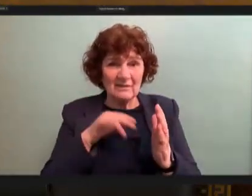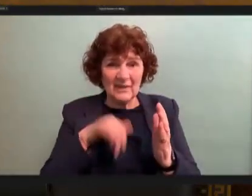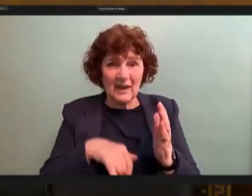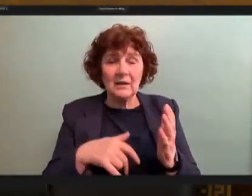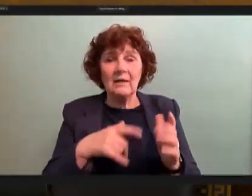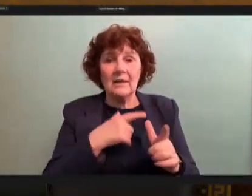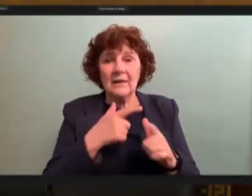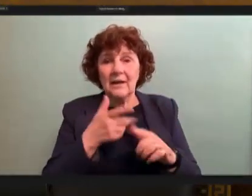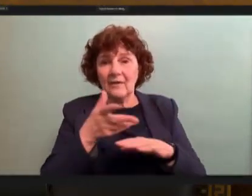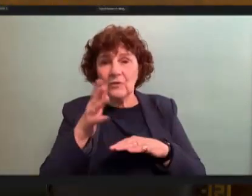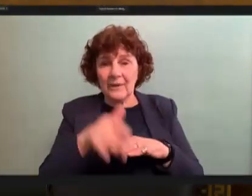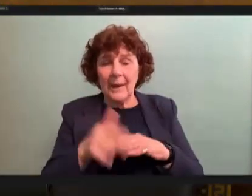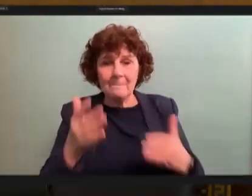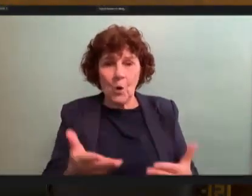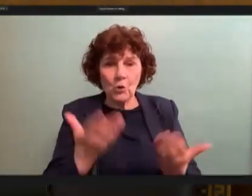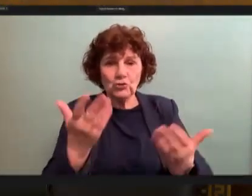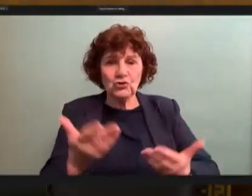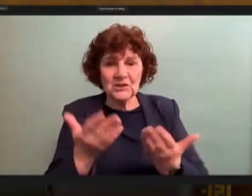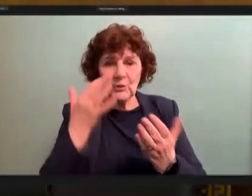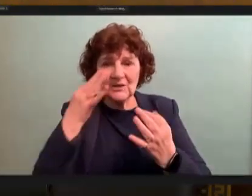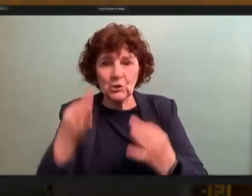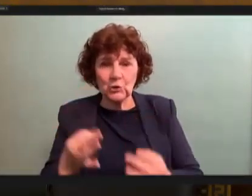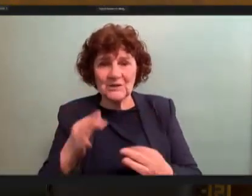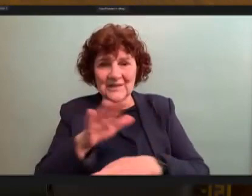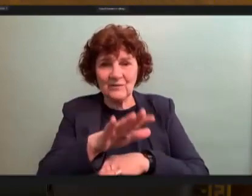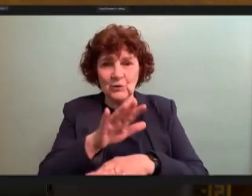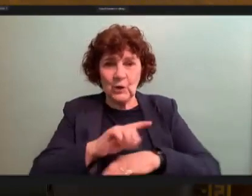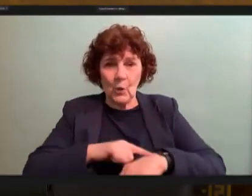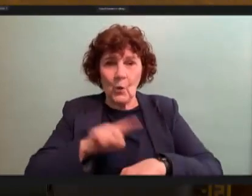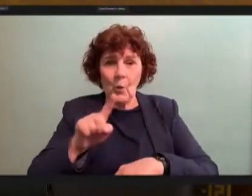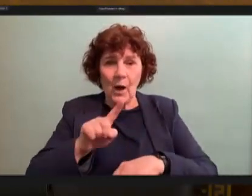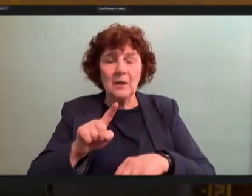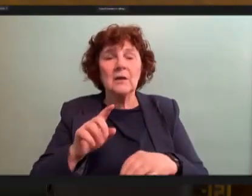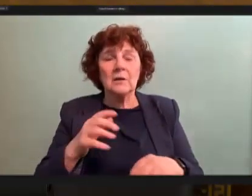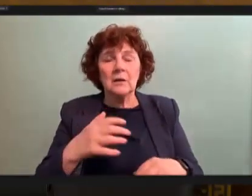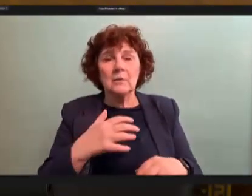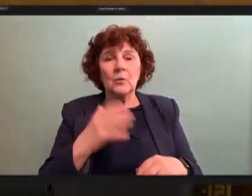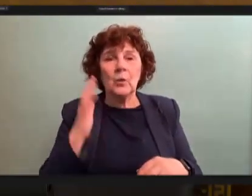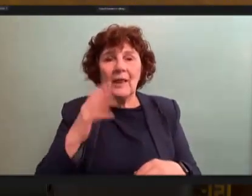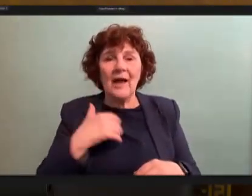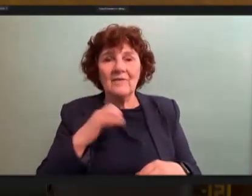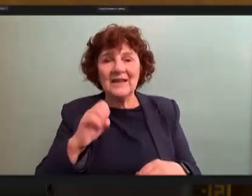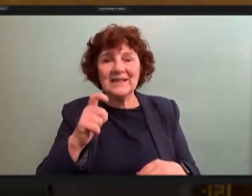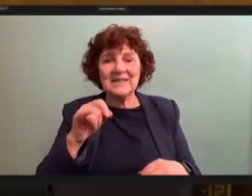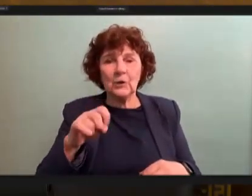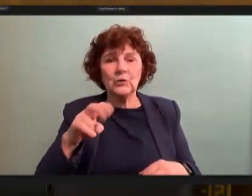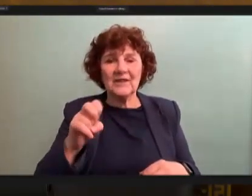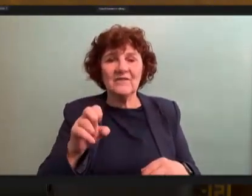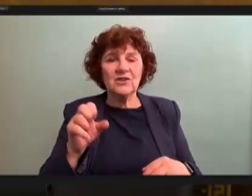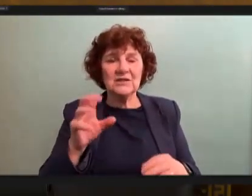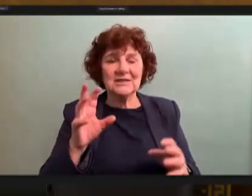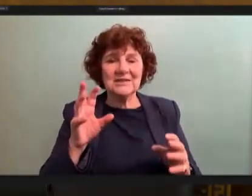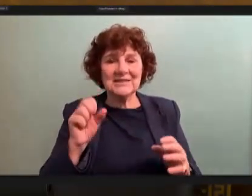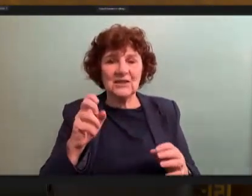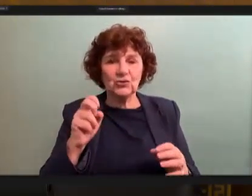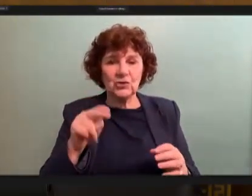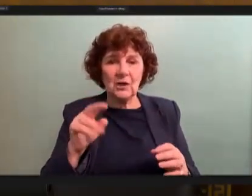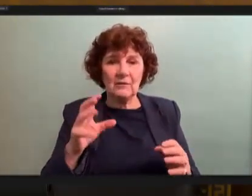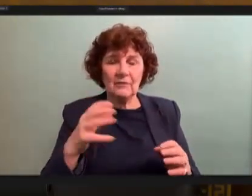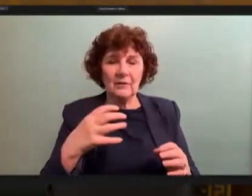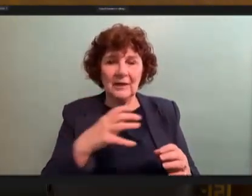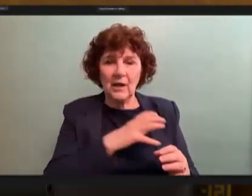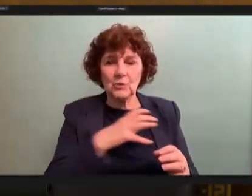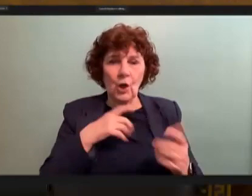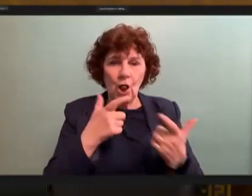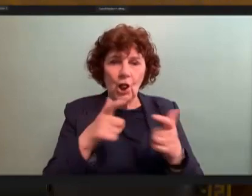and resolutions. This afternoon at 1 p.m., council will hold an executive session, the large conference room on